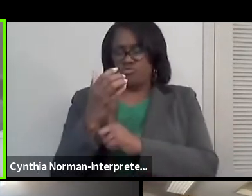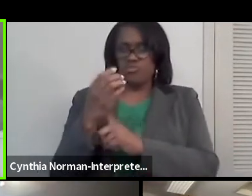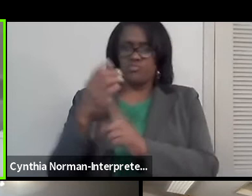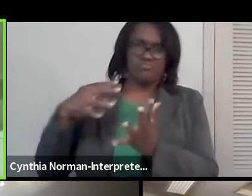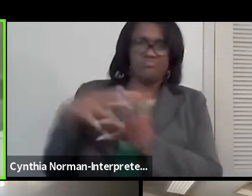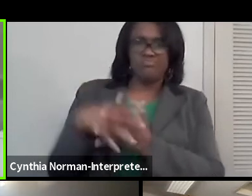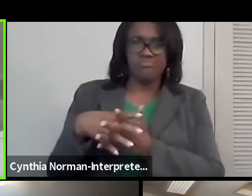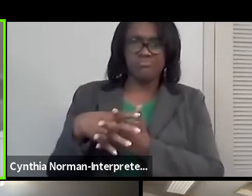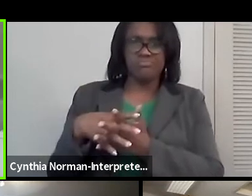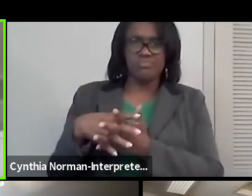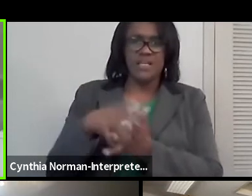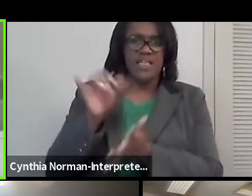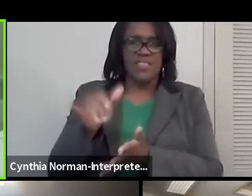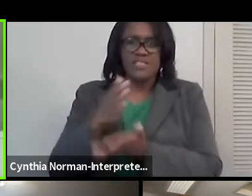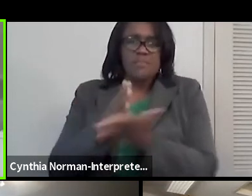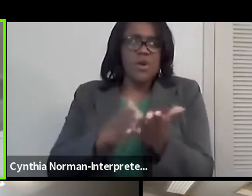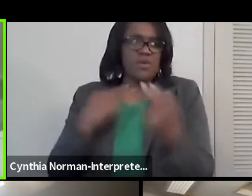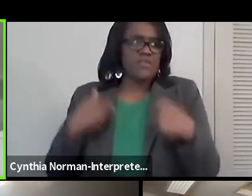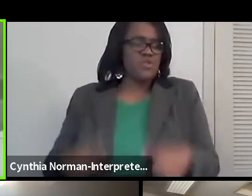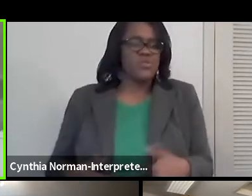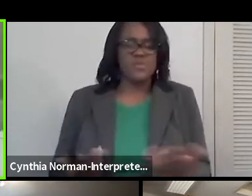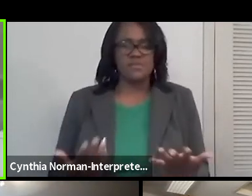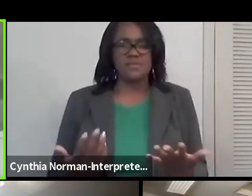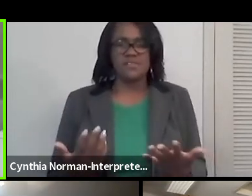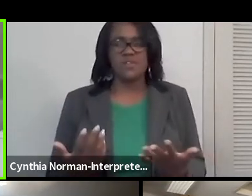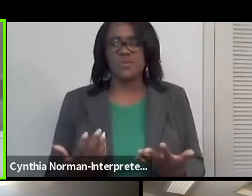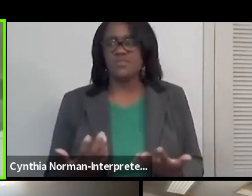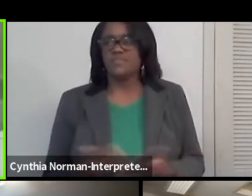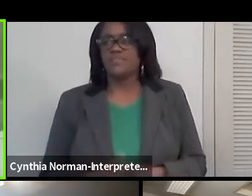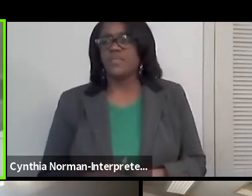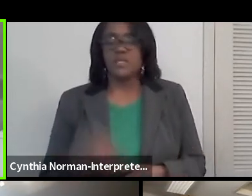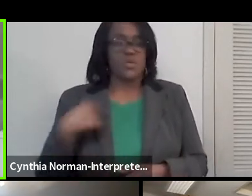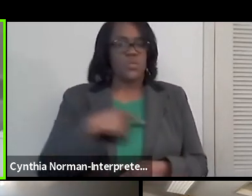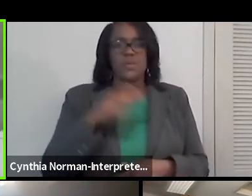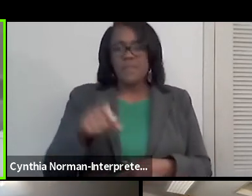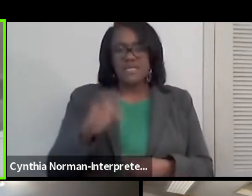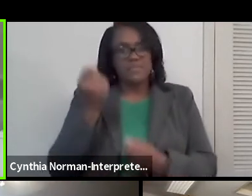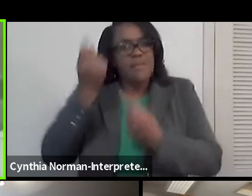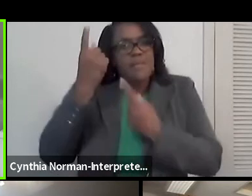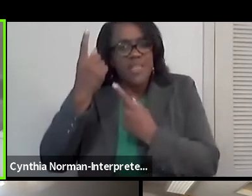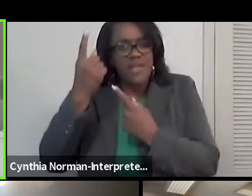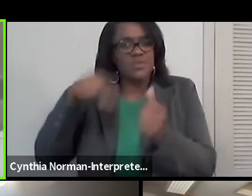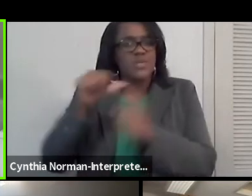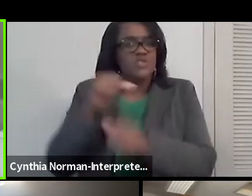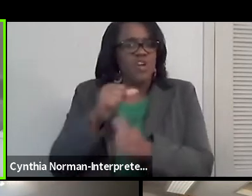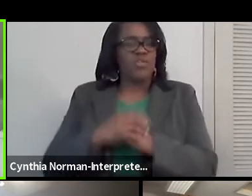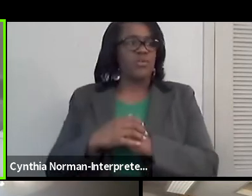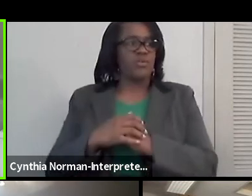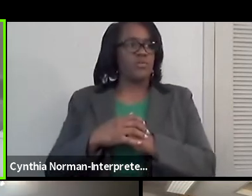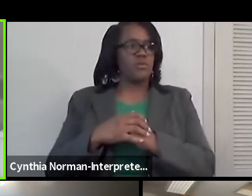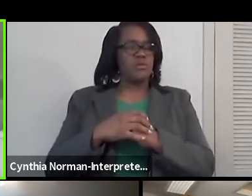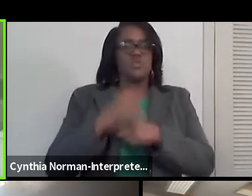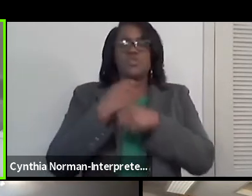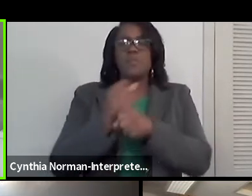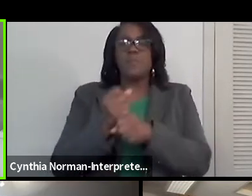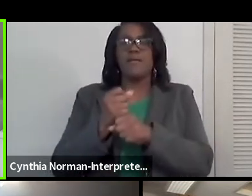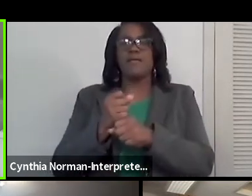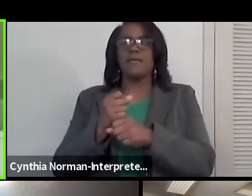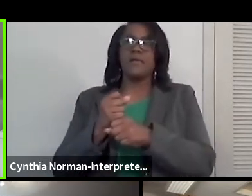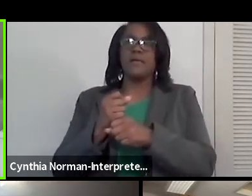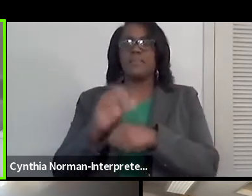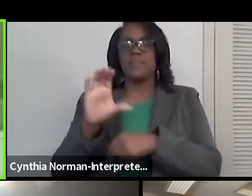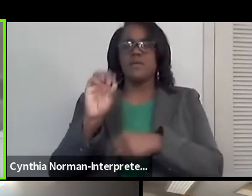seated part of humans. Right. And we have to be empathetic to each other in order to make compromises and get things